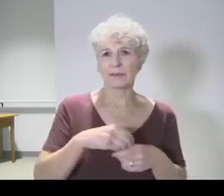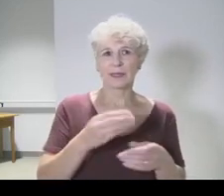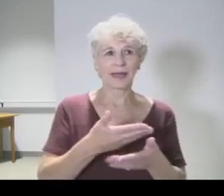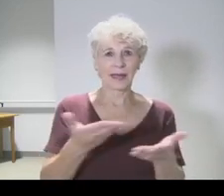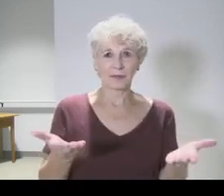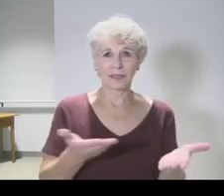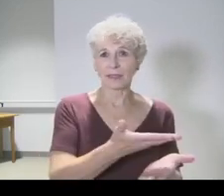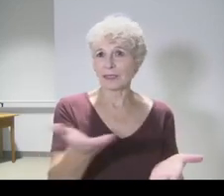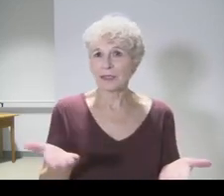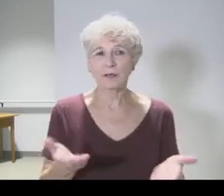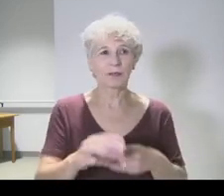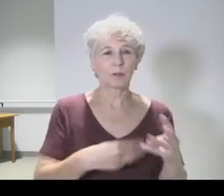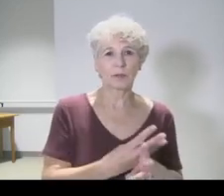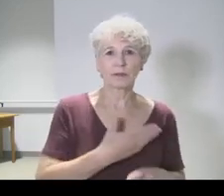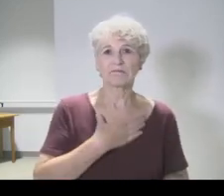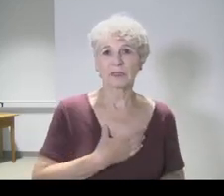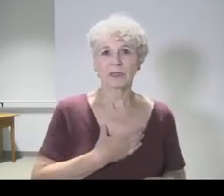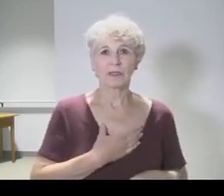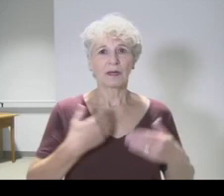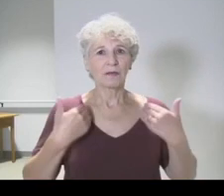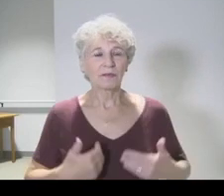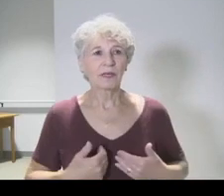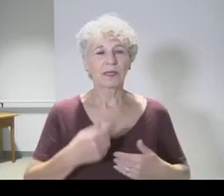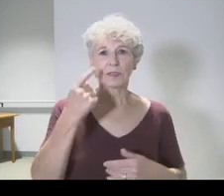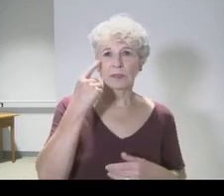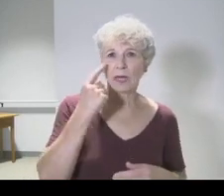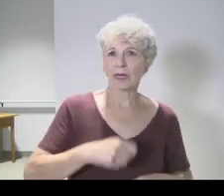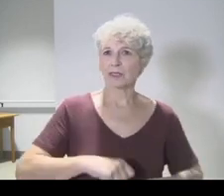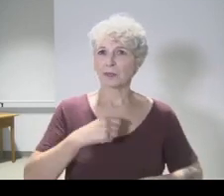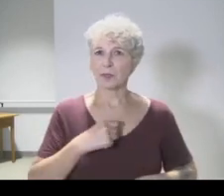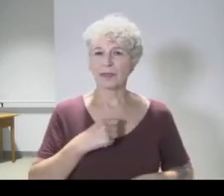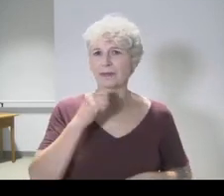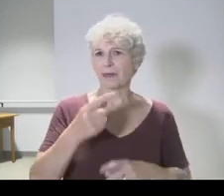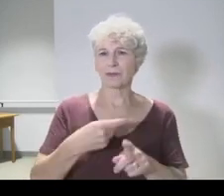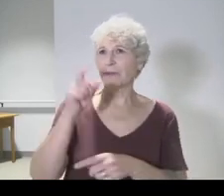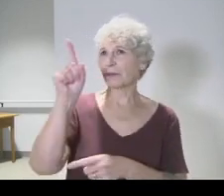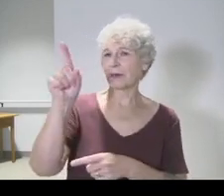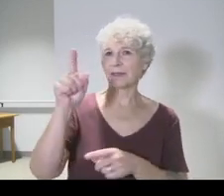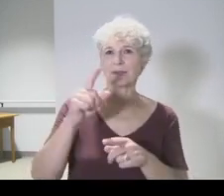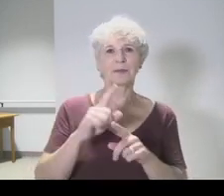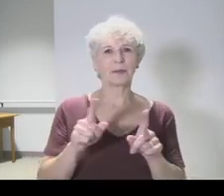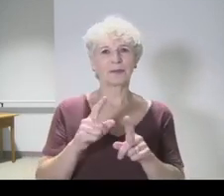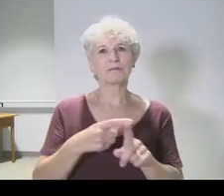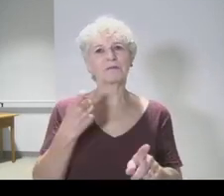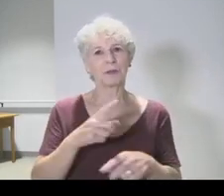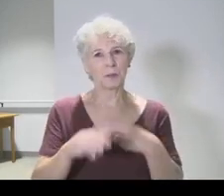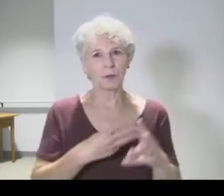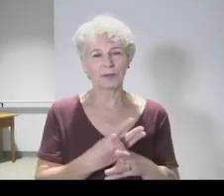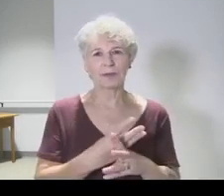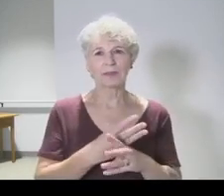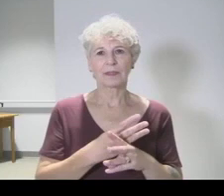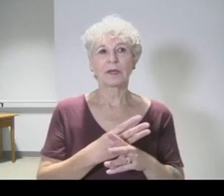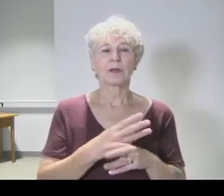the desires of the flesh and the desires of the eyes and pride of life, it is not from the Father, but is from the world. And the world is passing